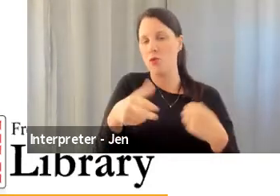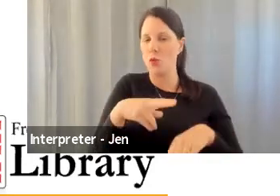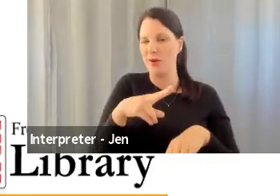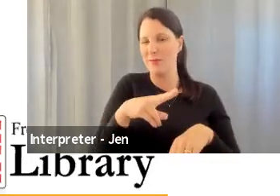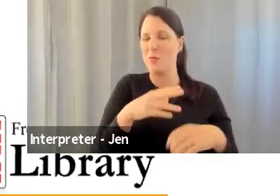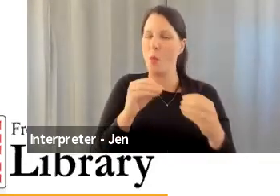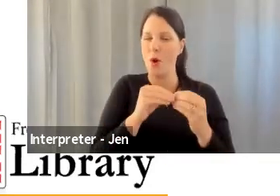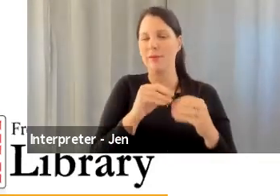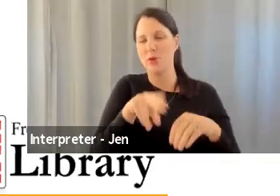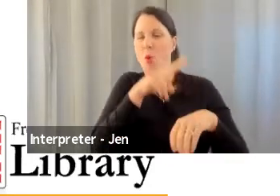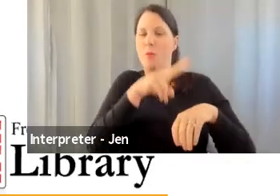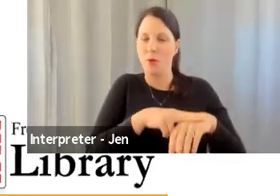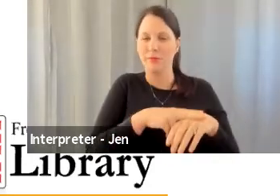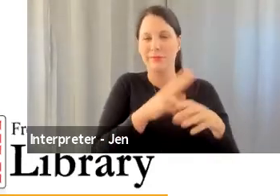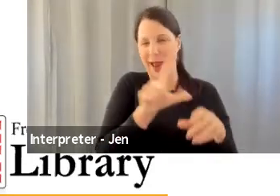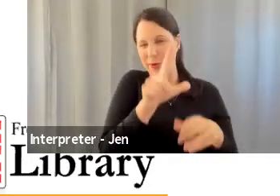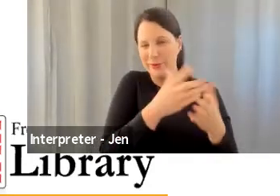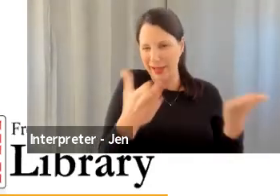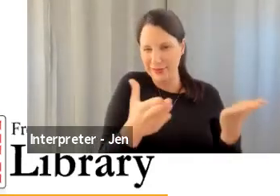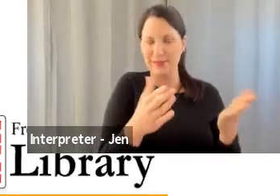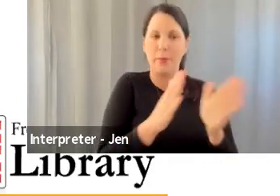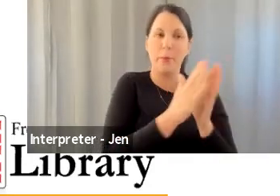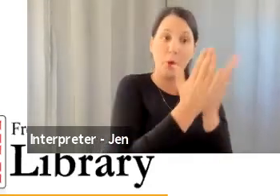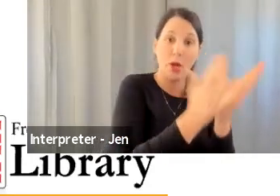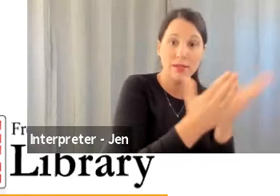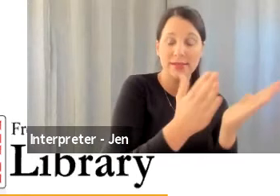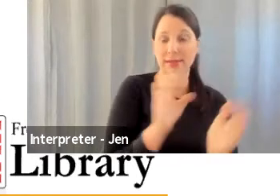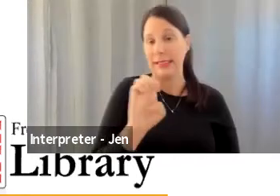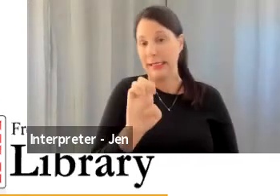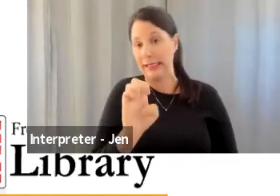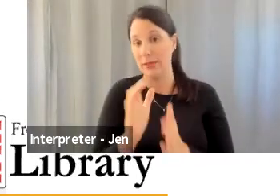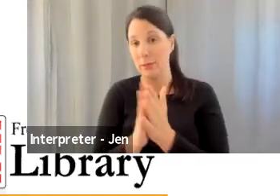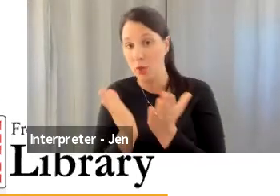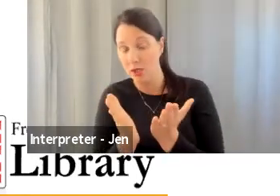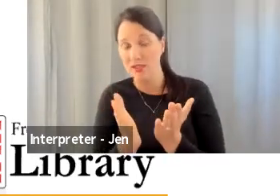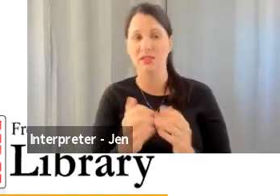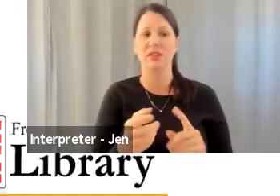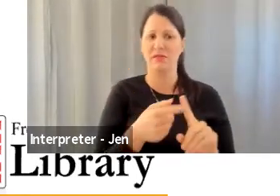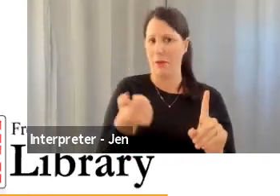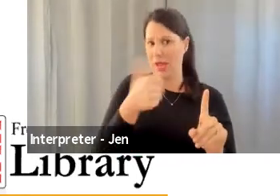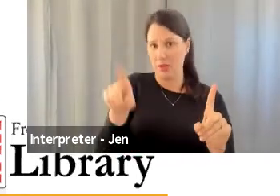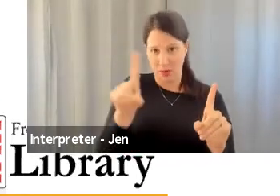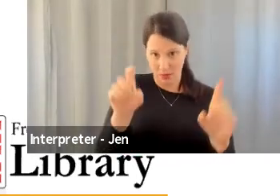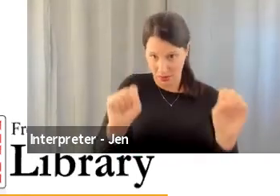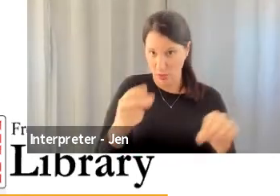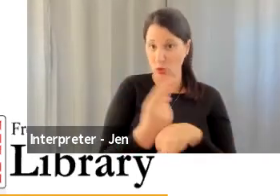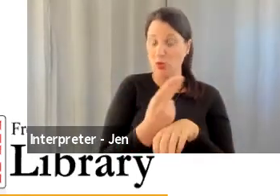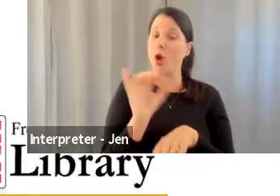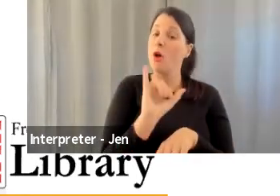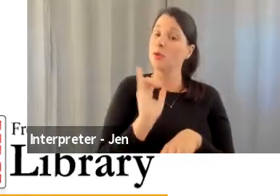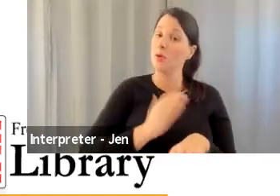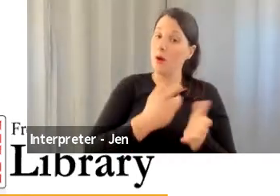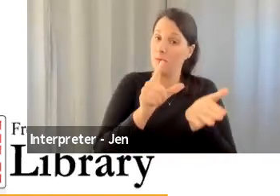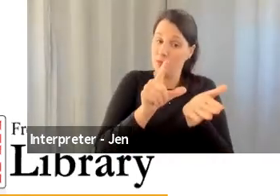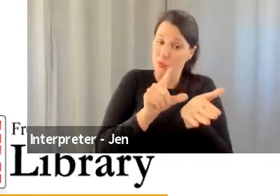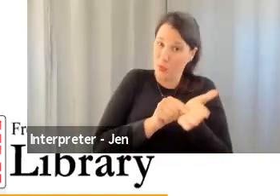books, ebooks that you can use from anywhere. We are still loaning our print books. So if there is a print book that you would